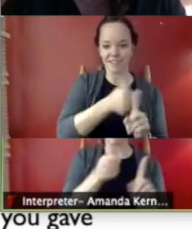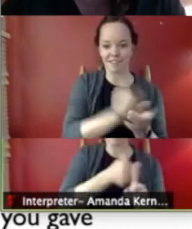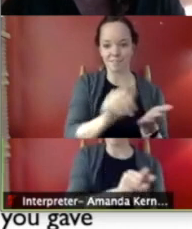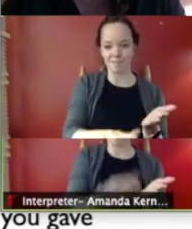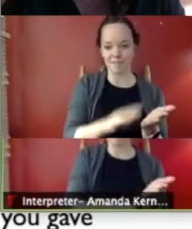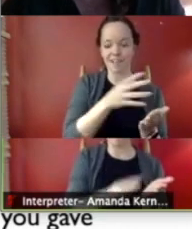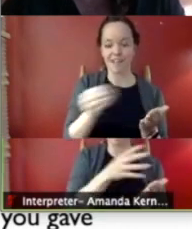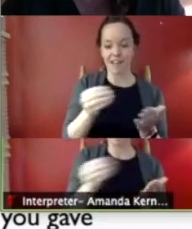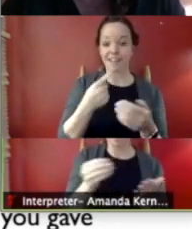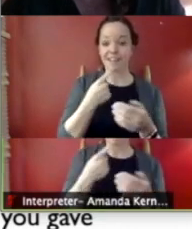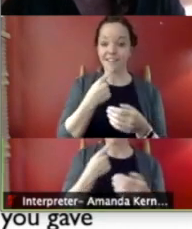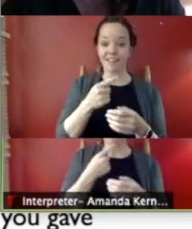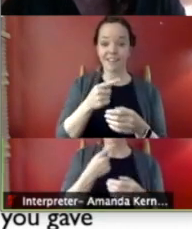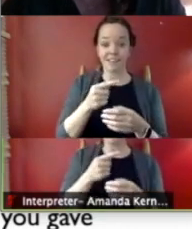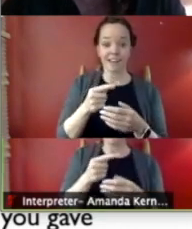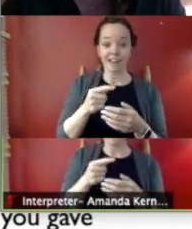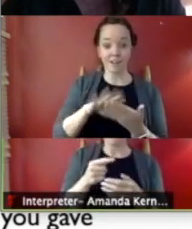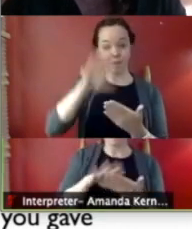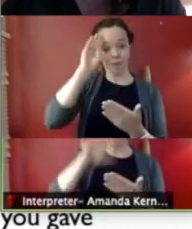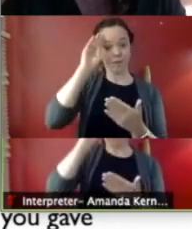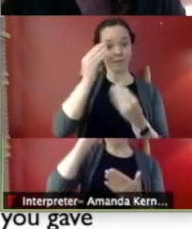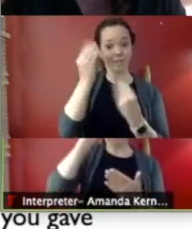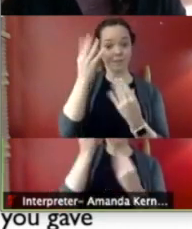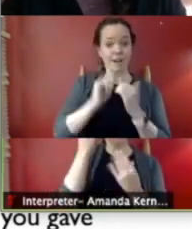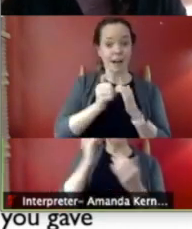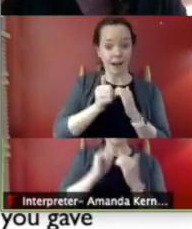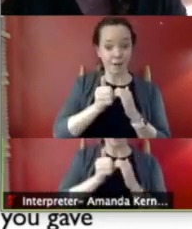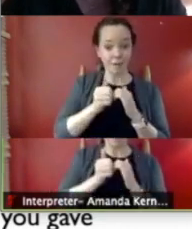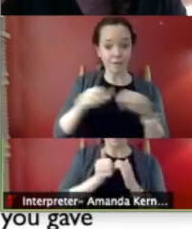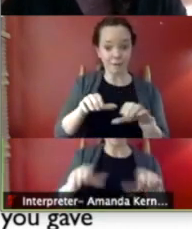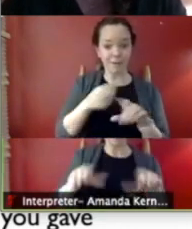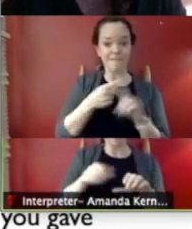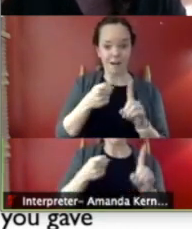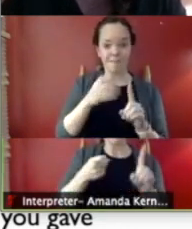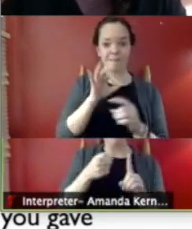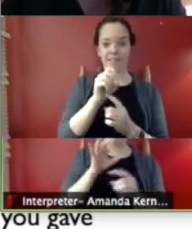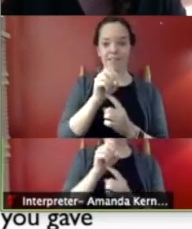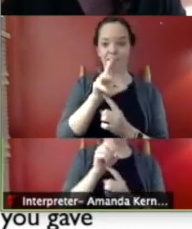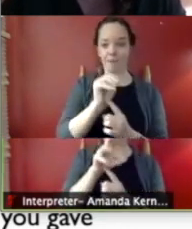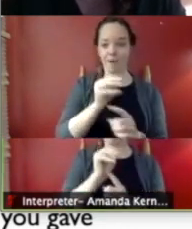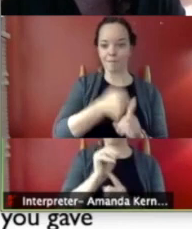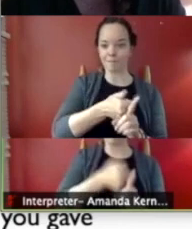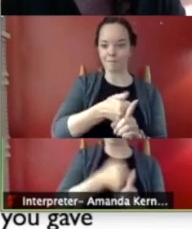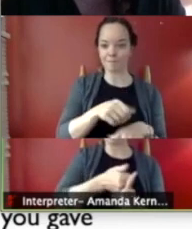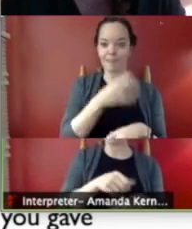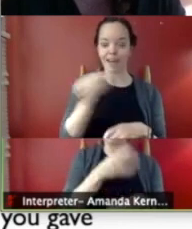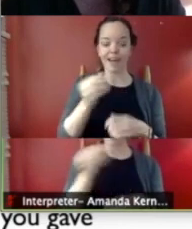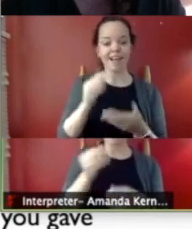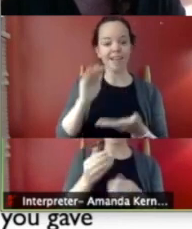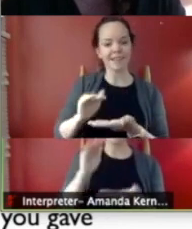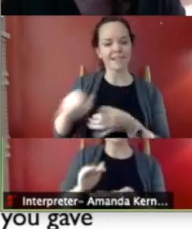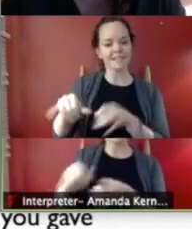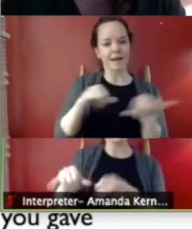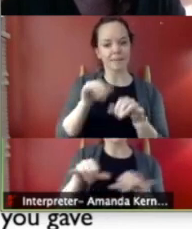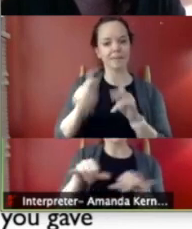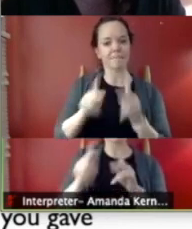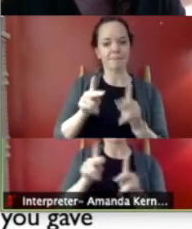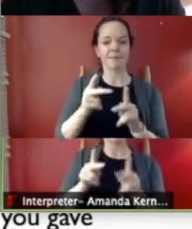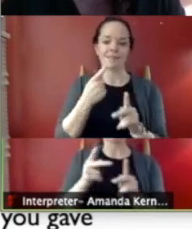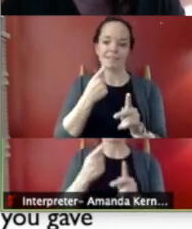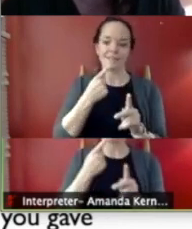about how to self-remove from the forums as well. And less commonly, people talked about getting an okay from a healthcare